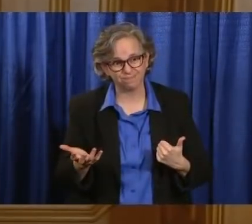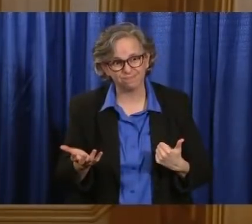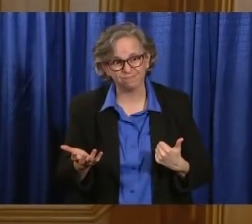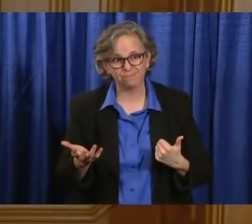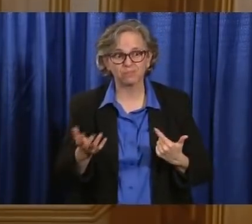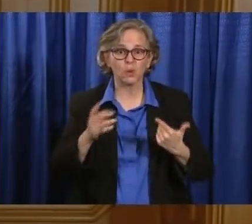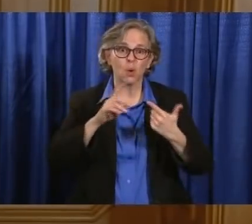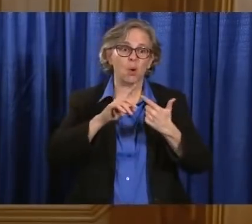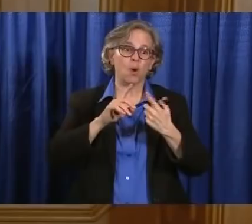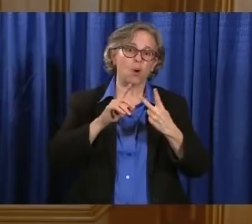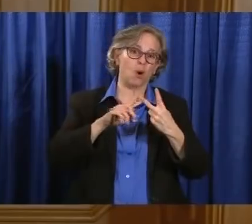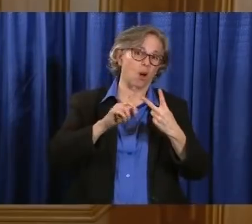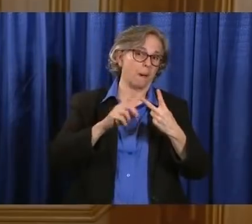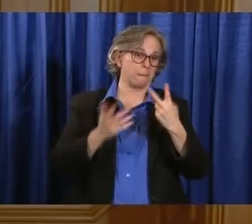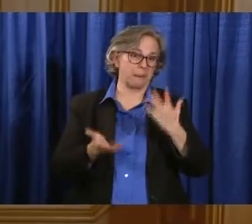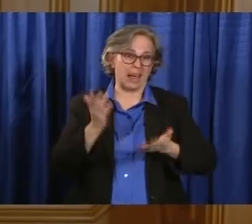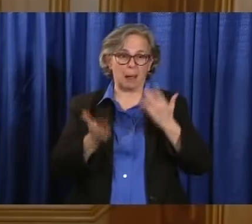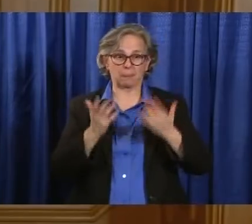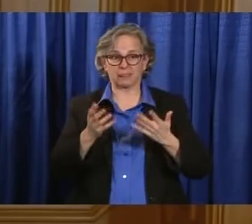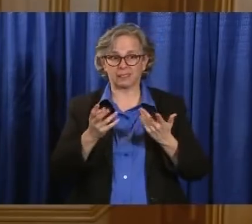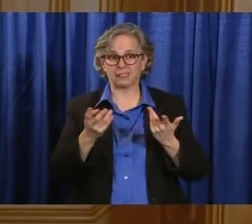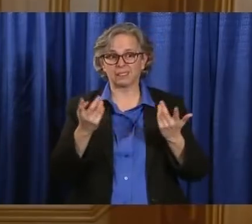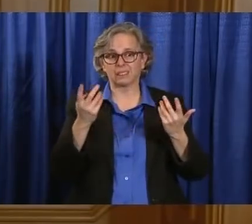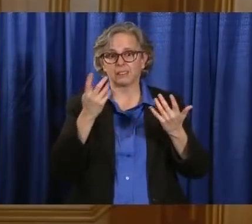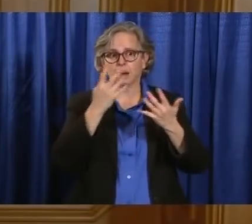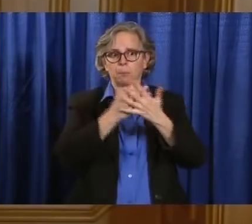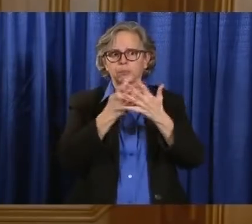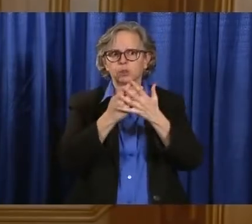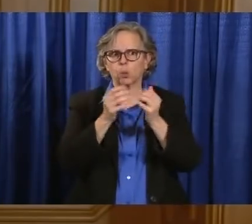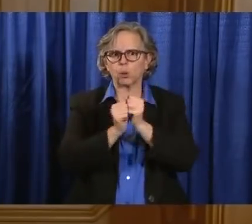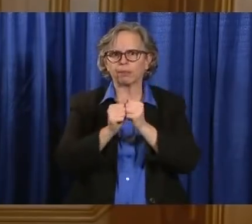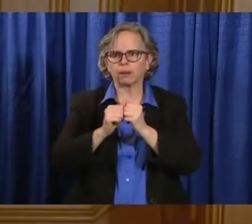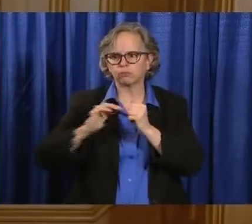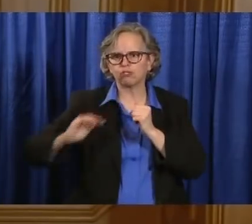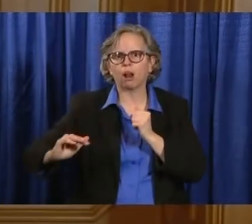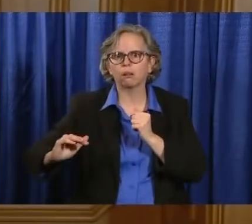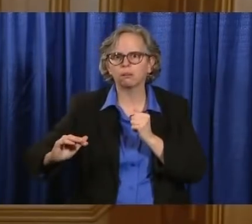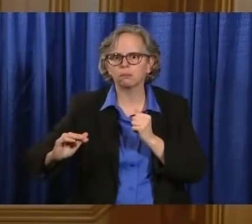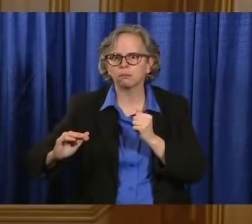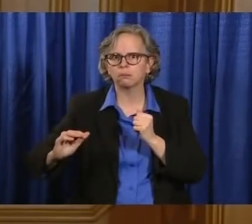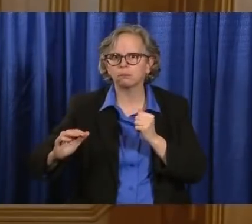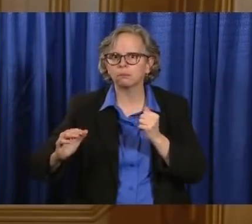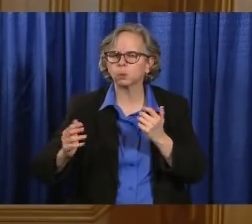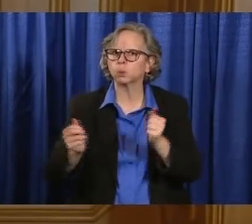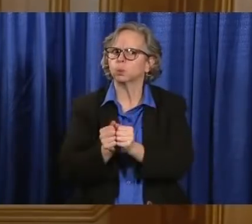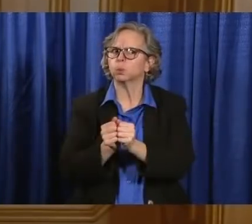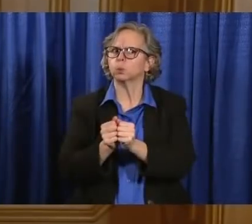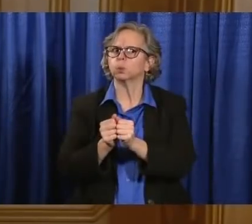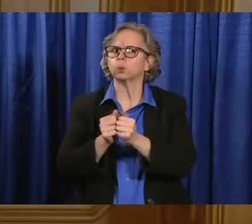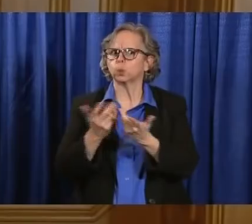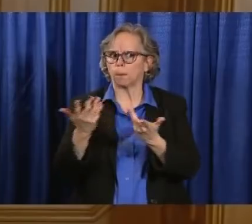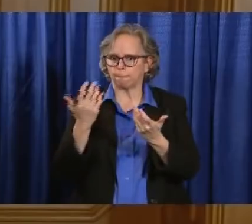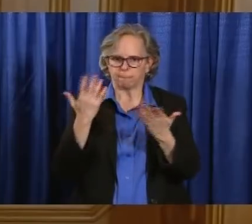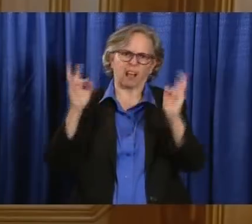are in prison with the child. The child has been born in